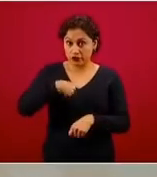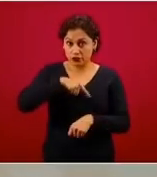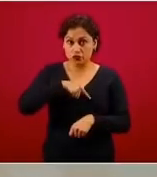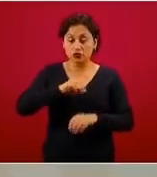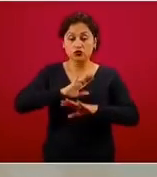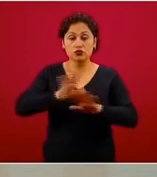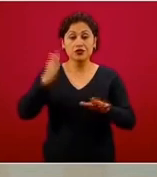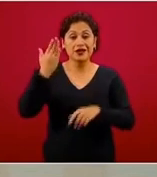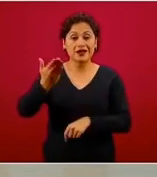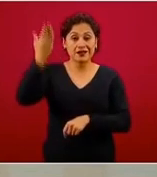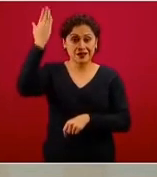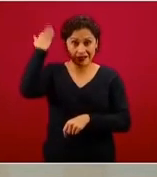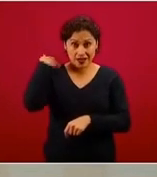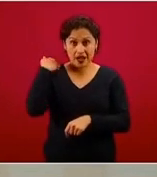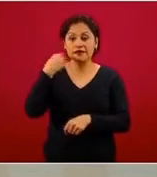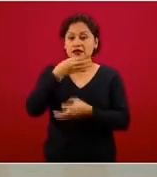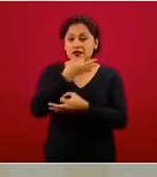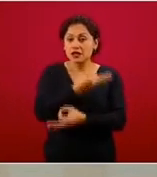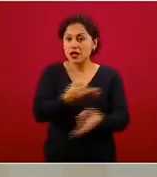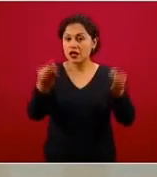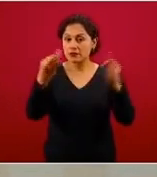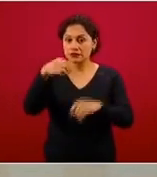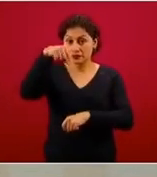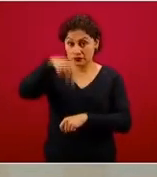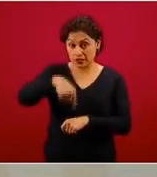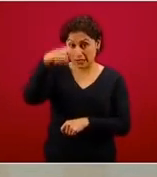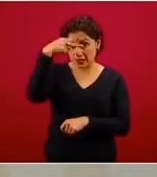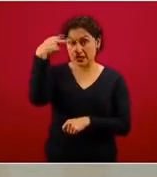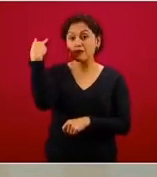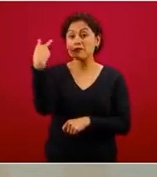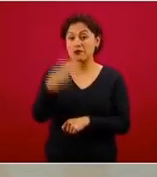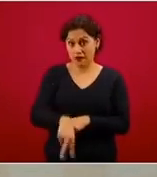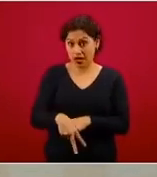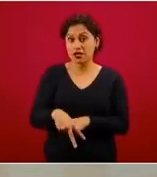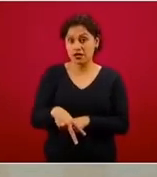antelación We que en identified México solamente we tenemos identified